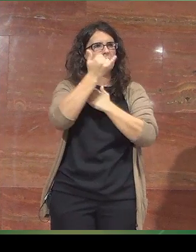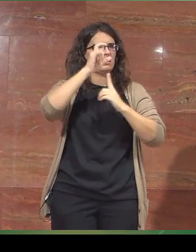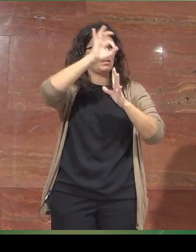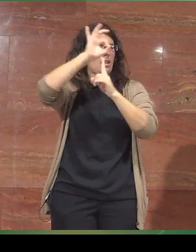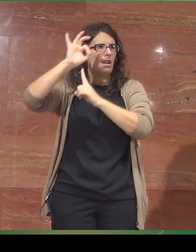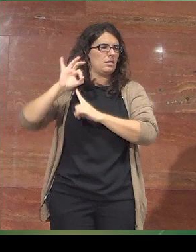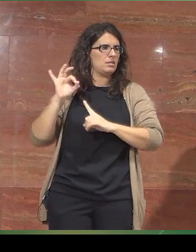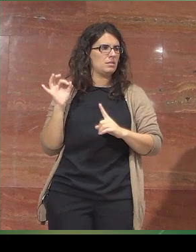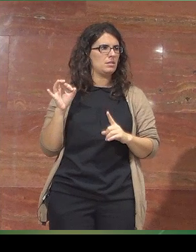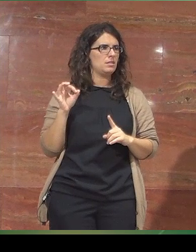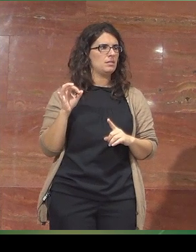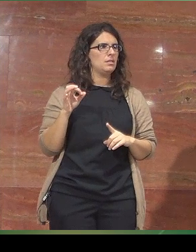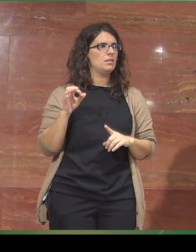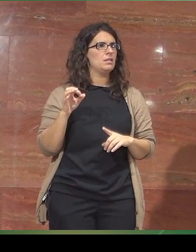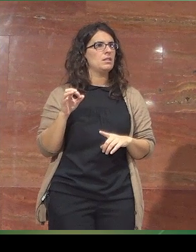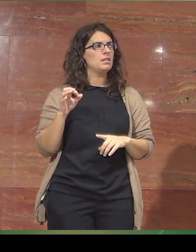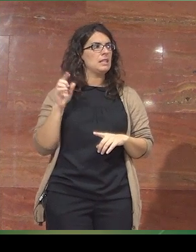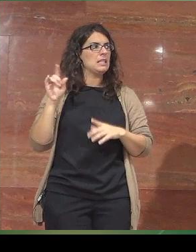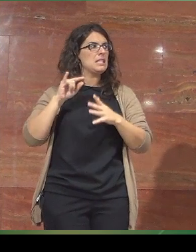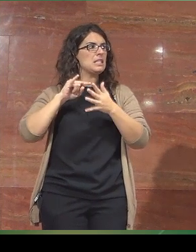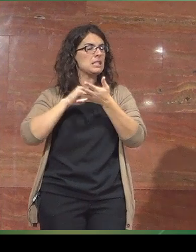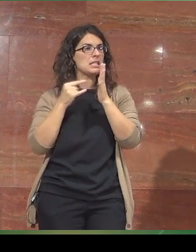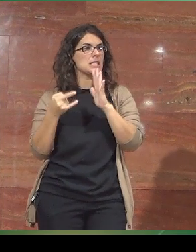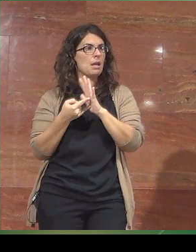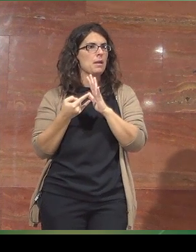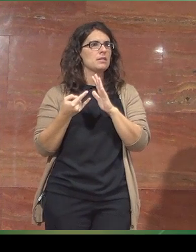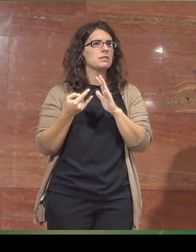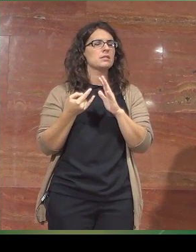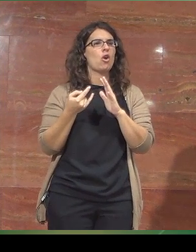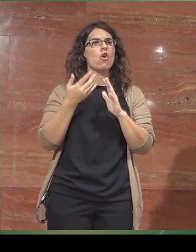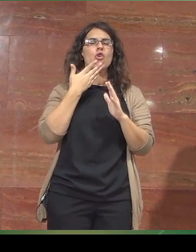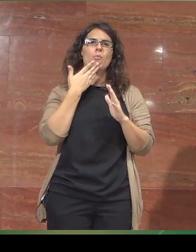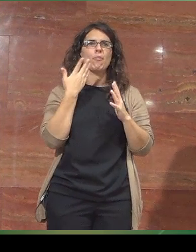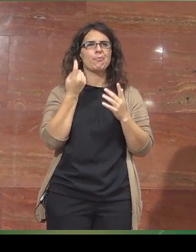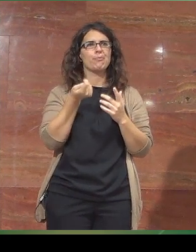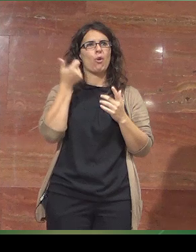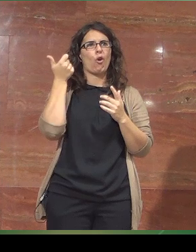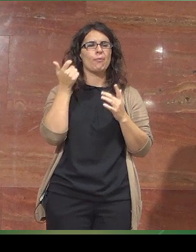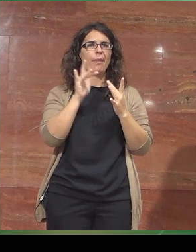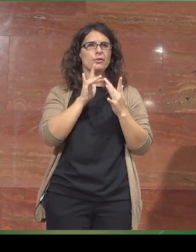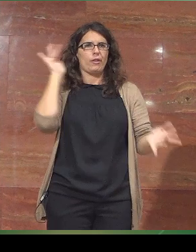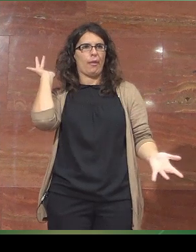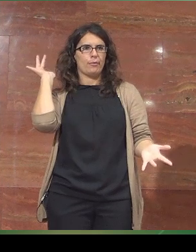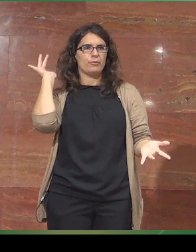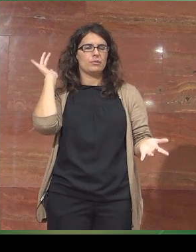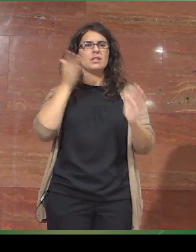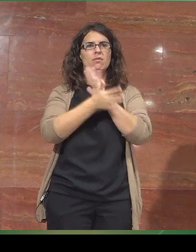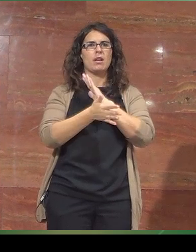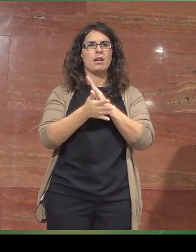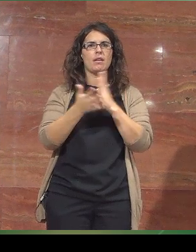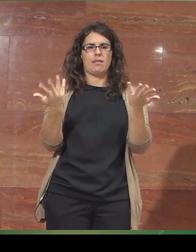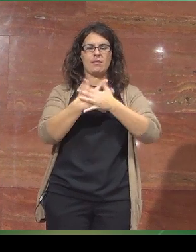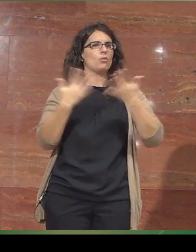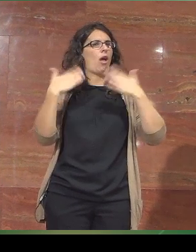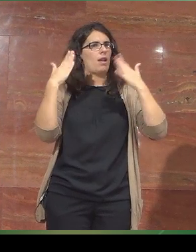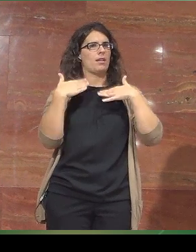So the question we asked was, is this a problem? And these are 4 signs. You can see